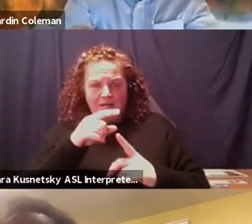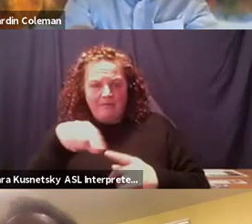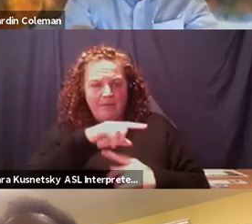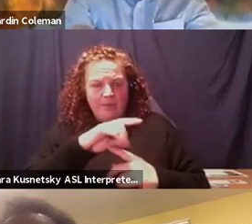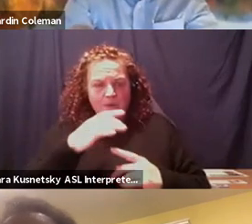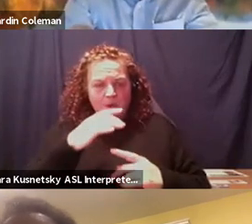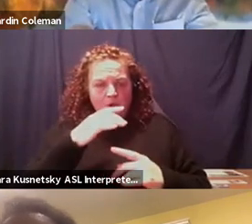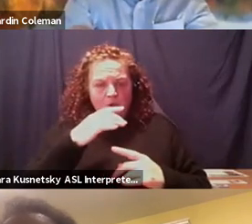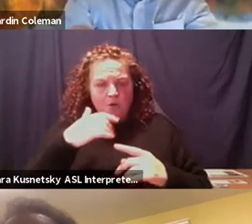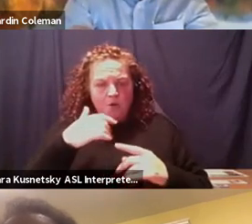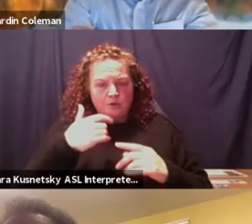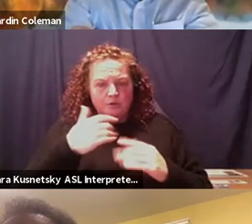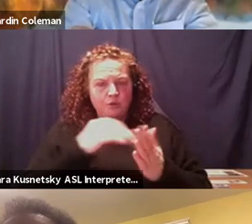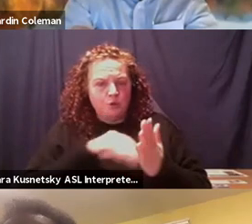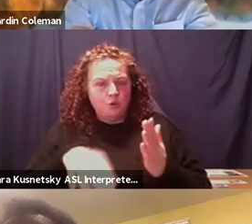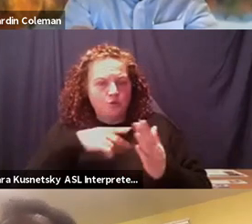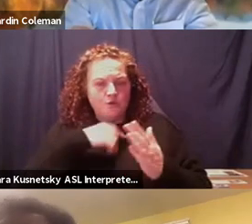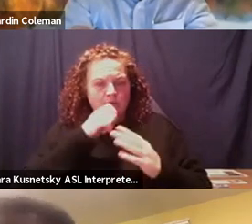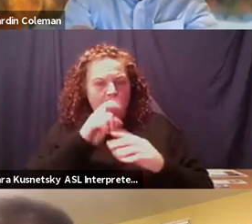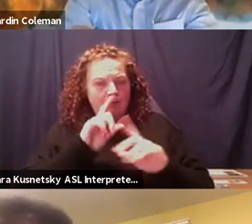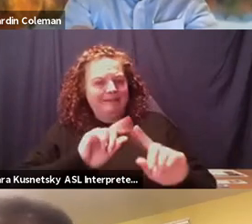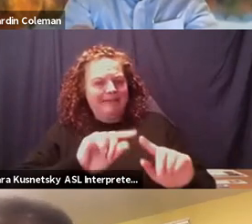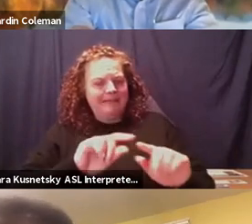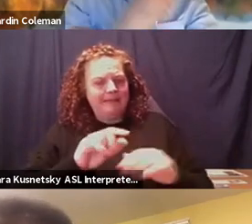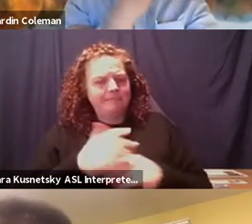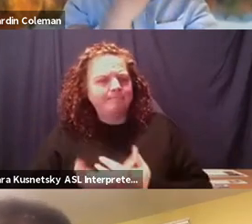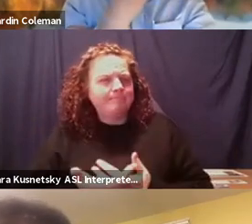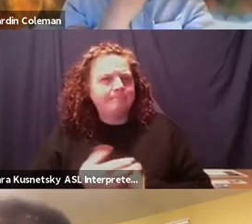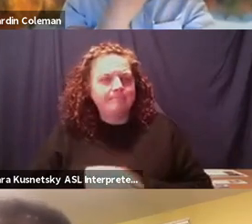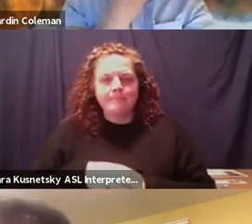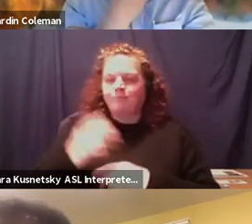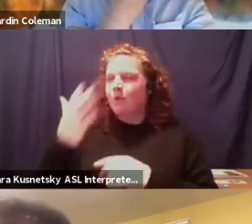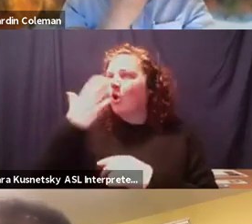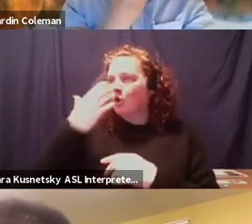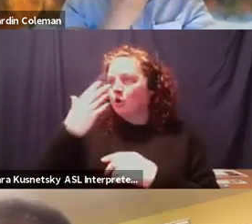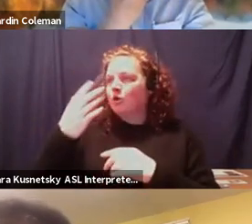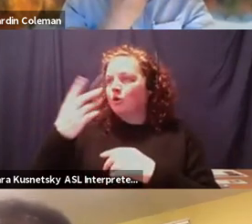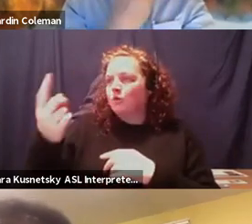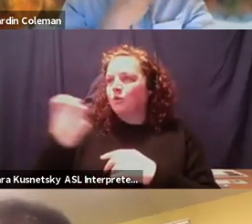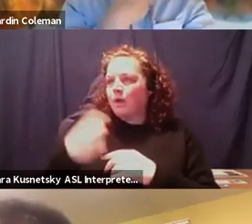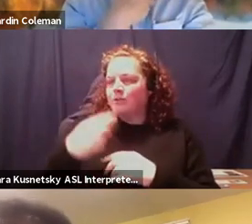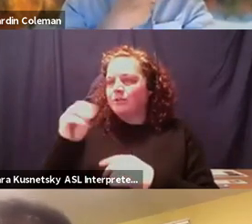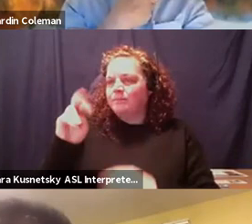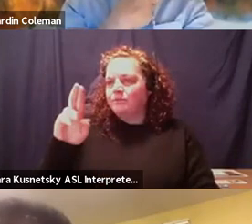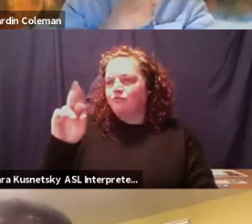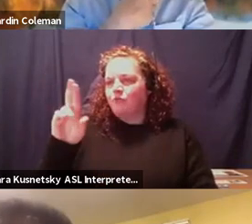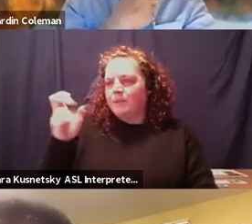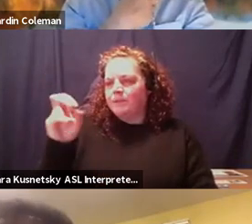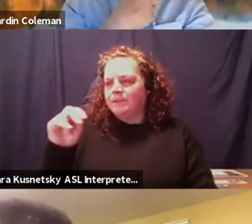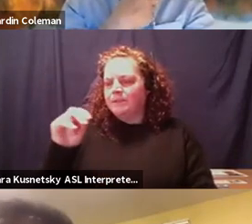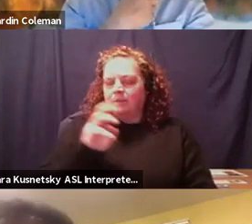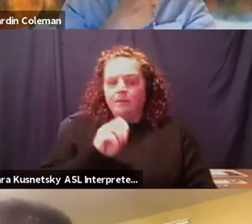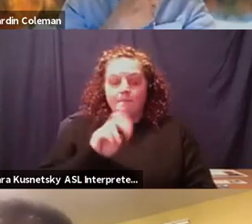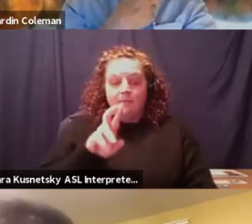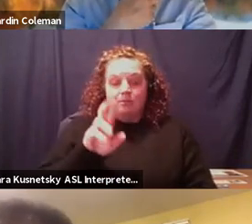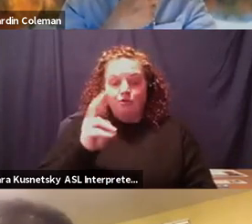attending in ways that they should be? Yeah, good question, Ms. Robinson. If you recall, Mr. Harris brought forward a few